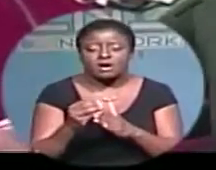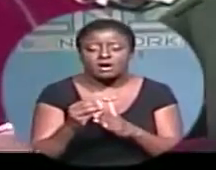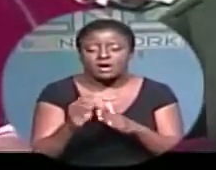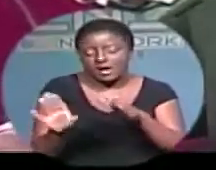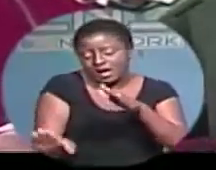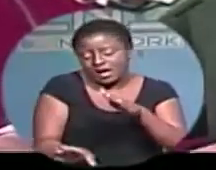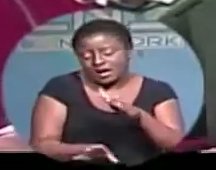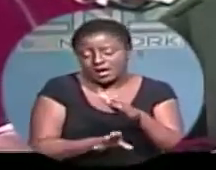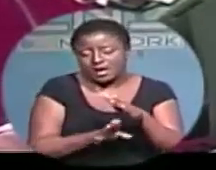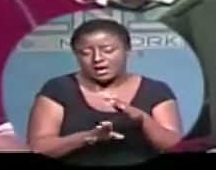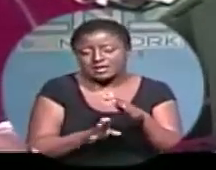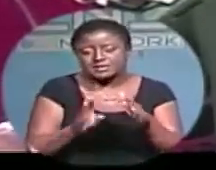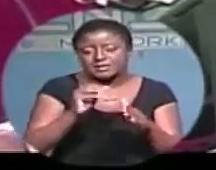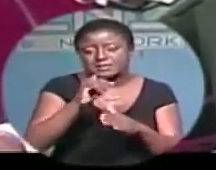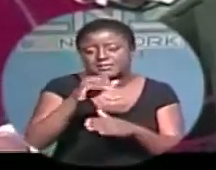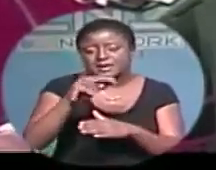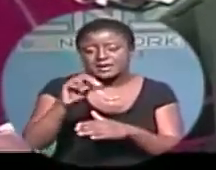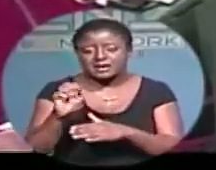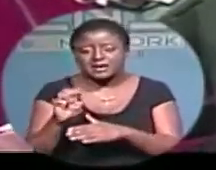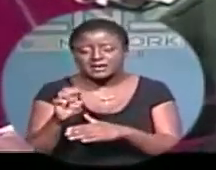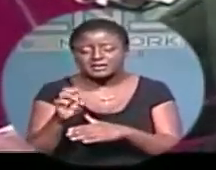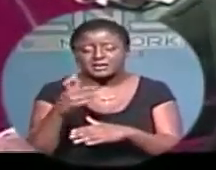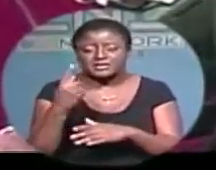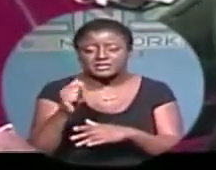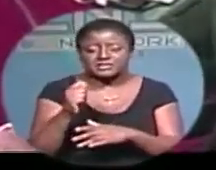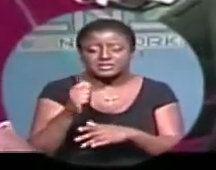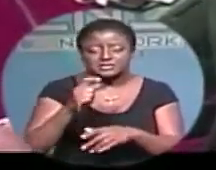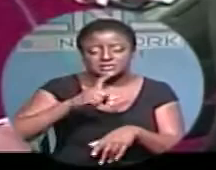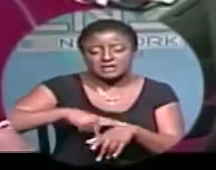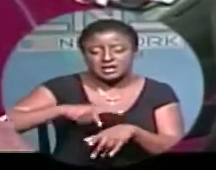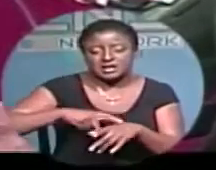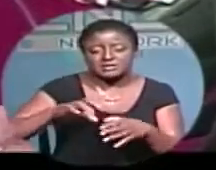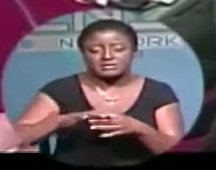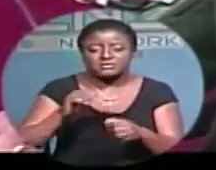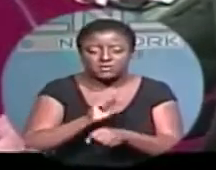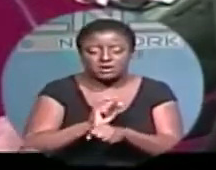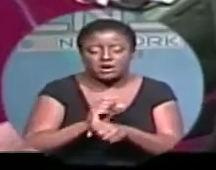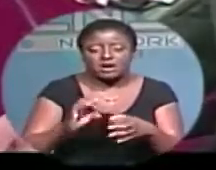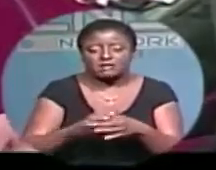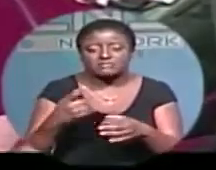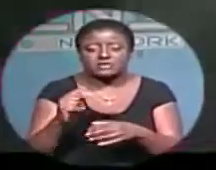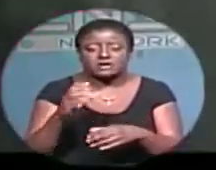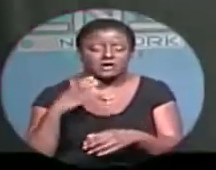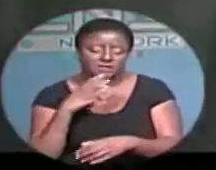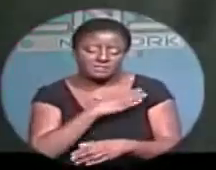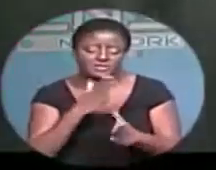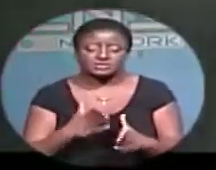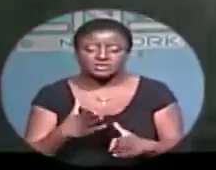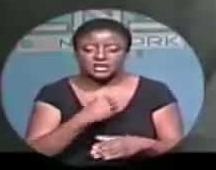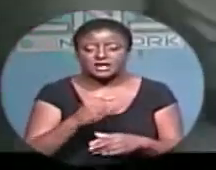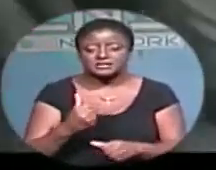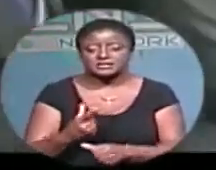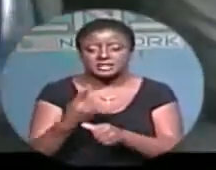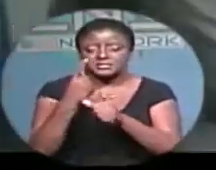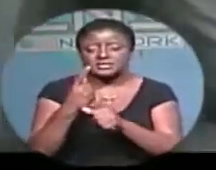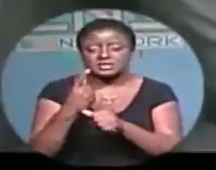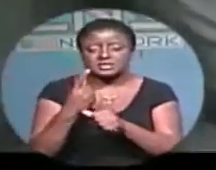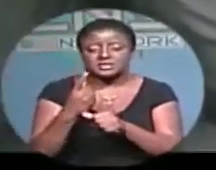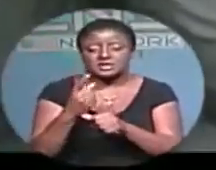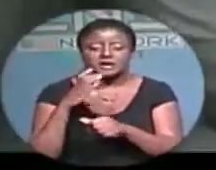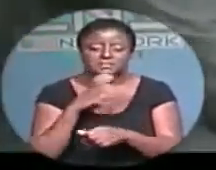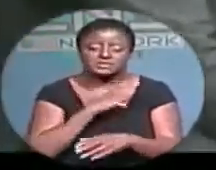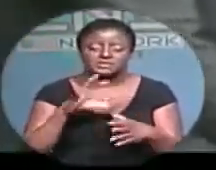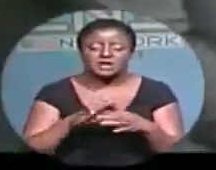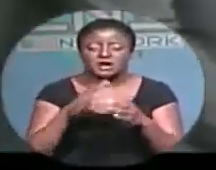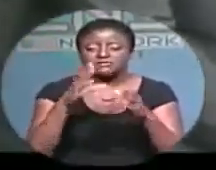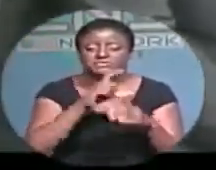and security of tenure of the Commissioner and Deputy Commissioner of Police. Speaking to the economy,